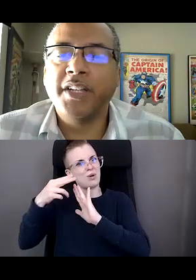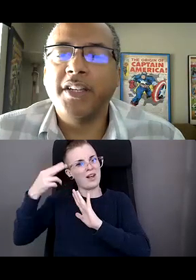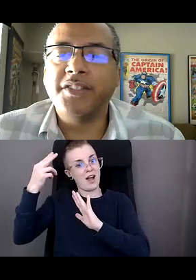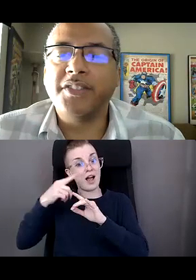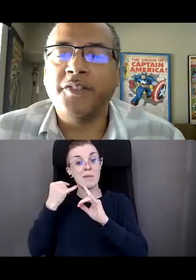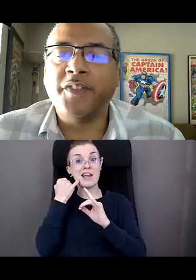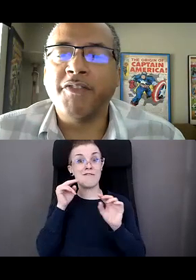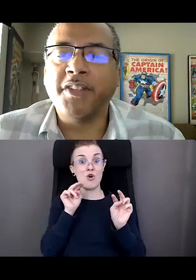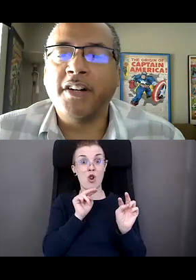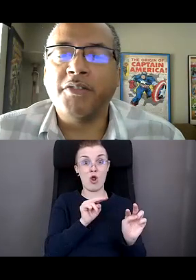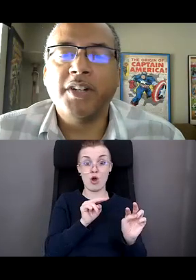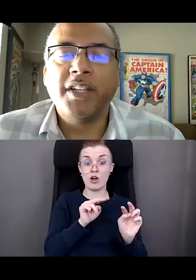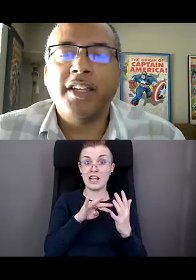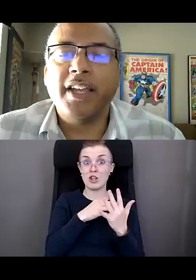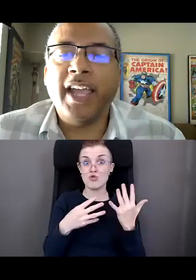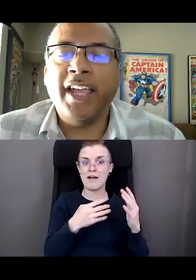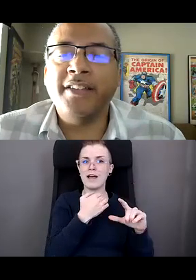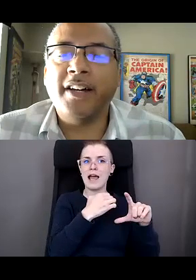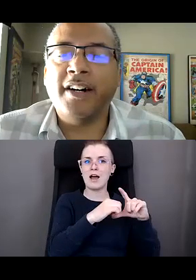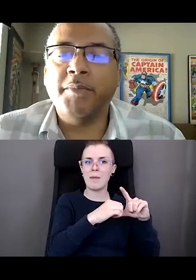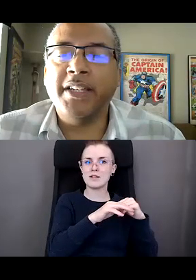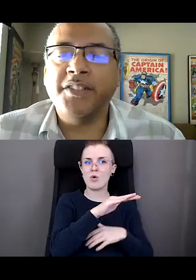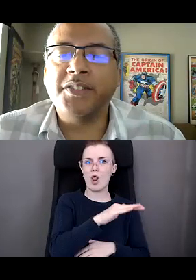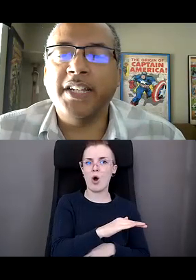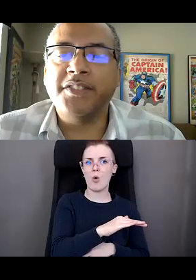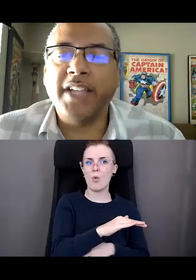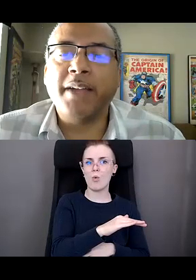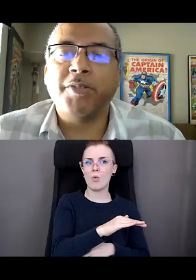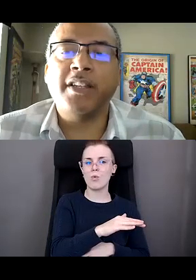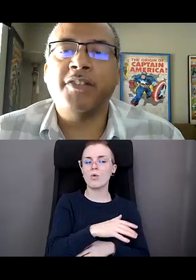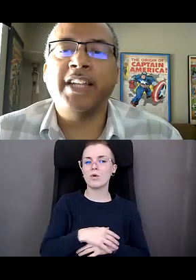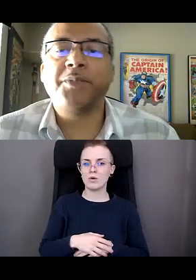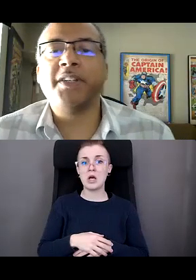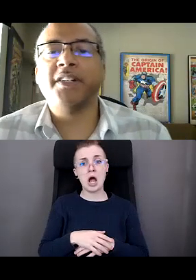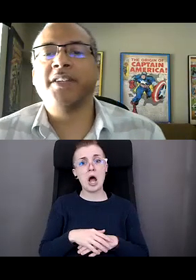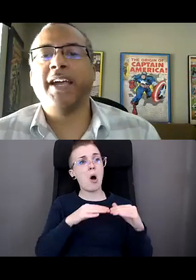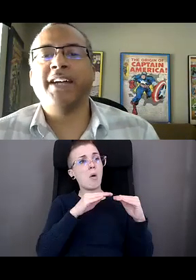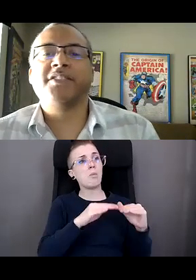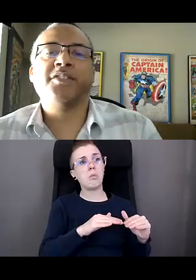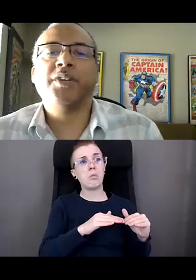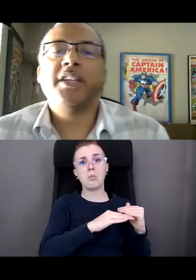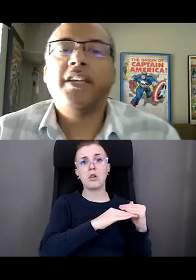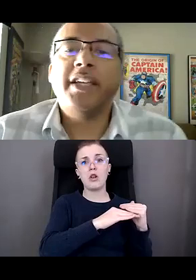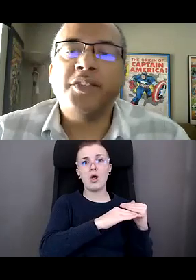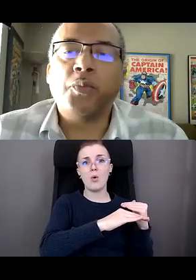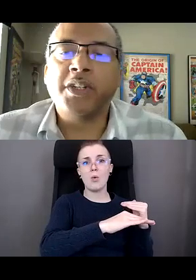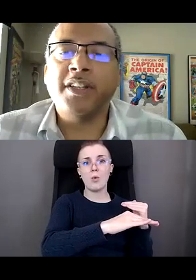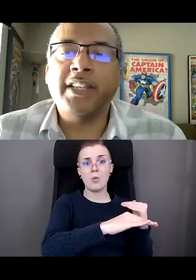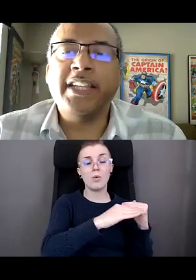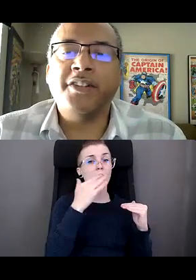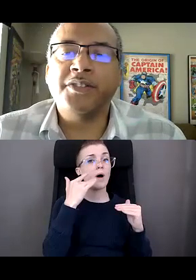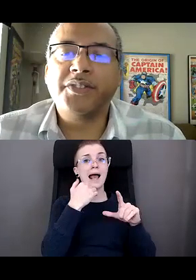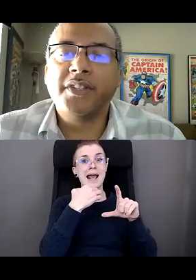Paso is still very low, and it's staying pretty low. And that's because El Paso is one